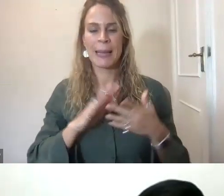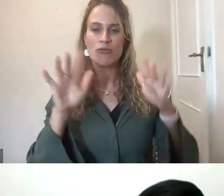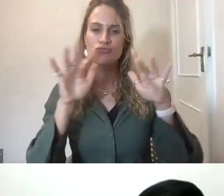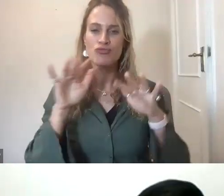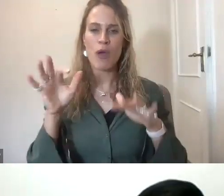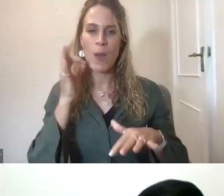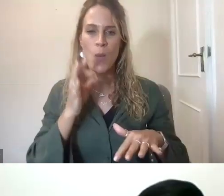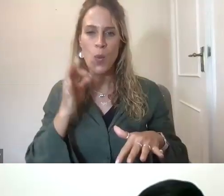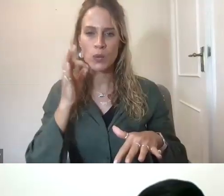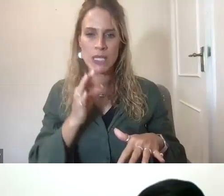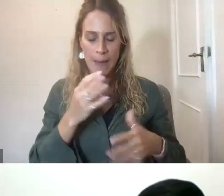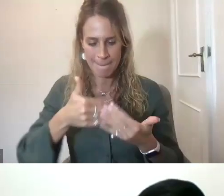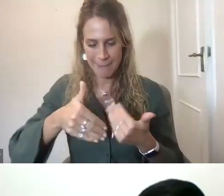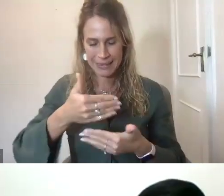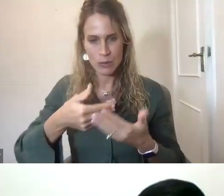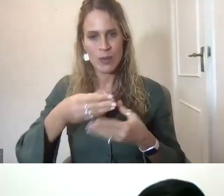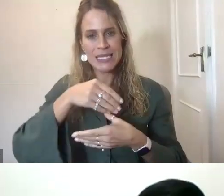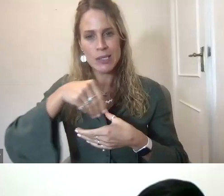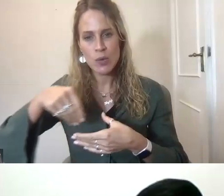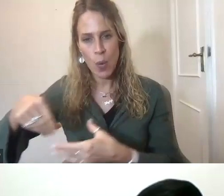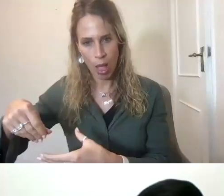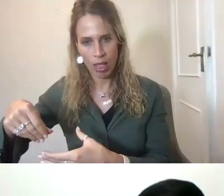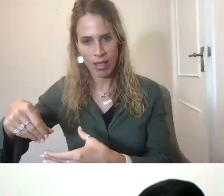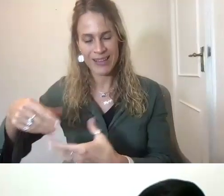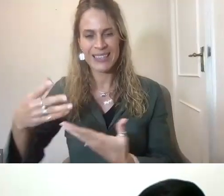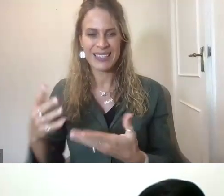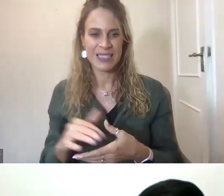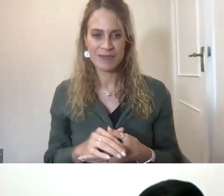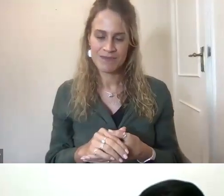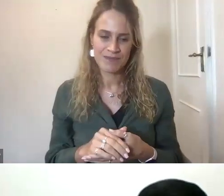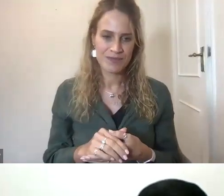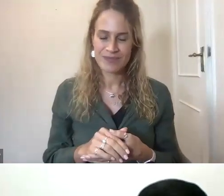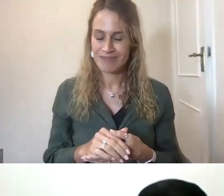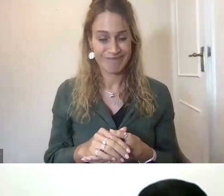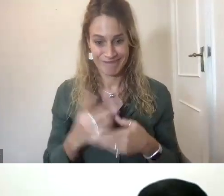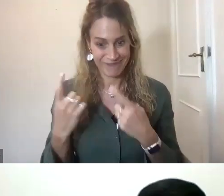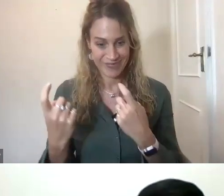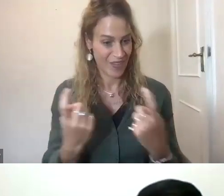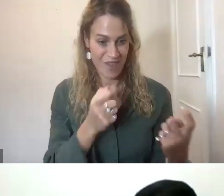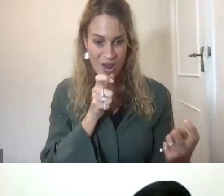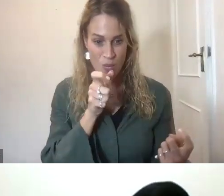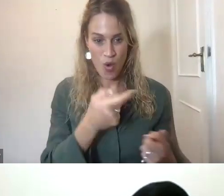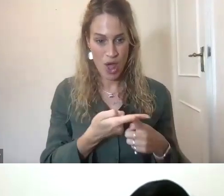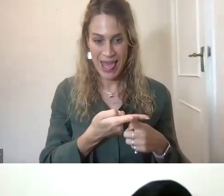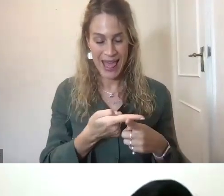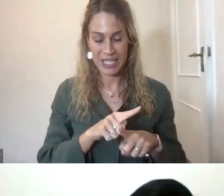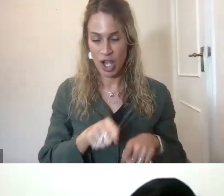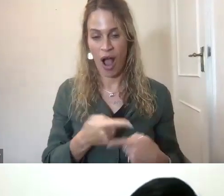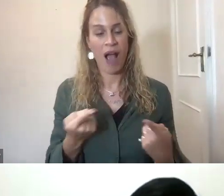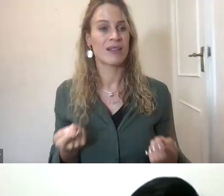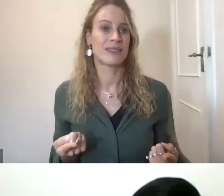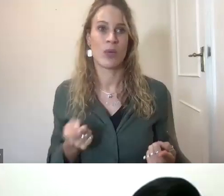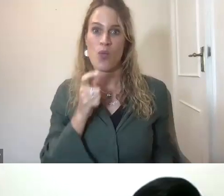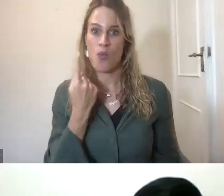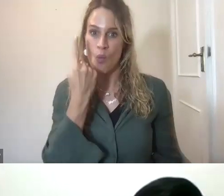fine soil and flowing. But I couldn't find just one word that